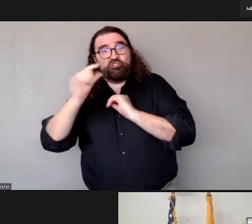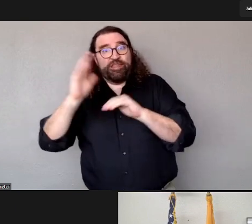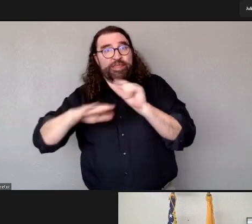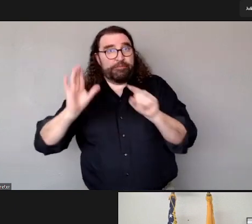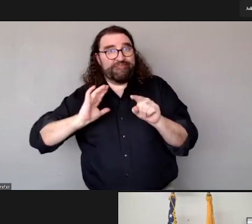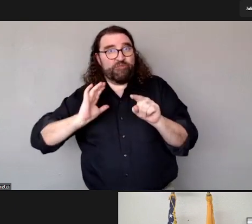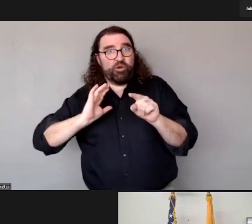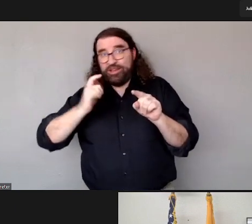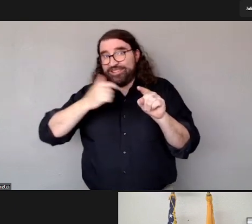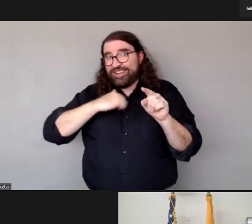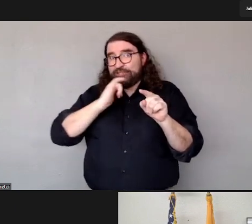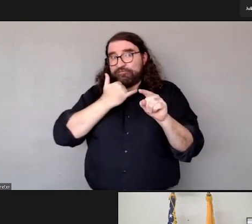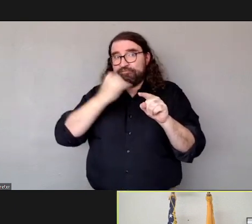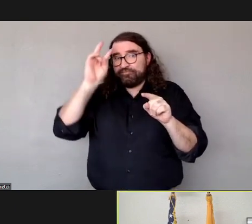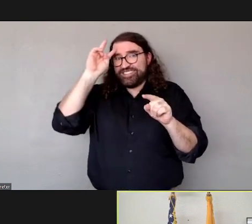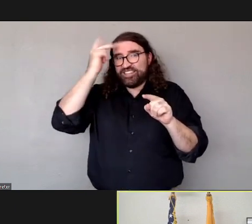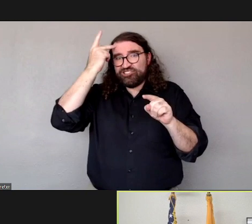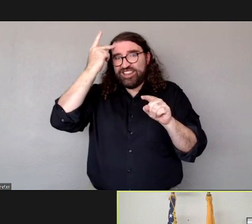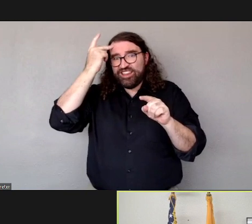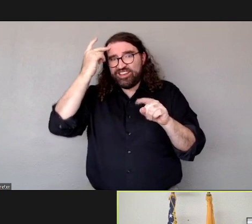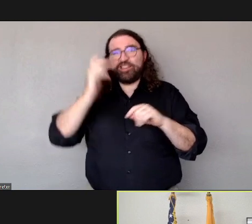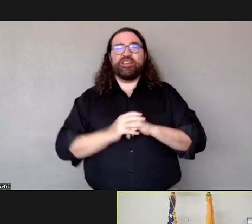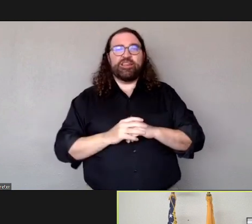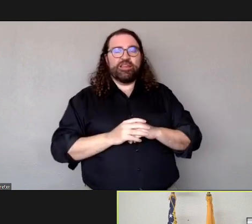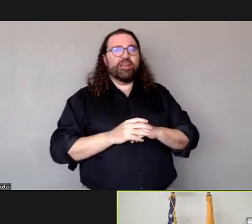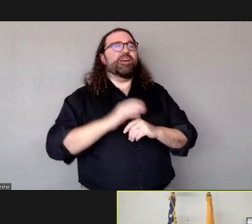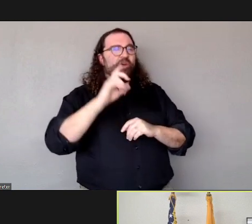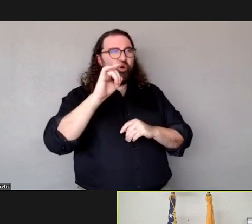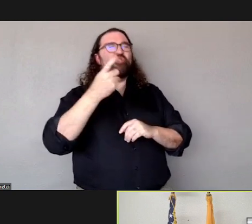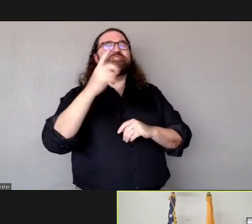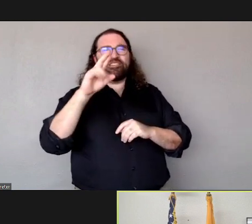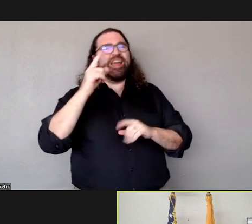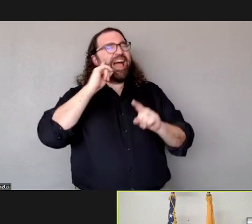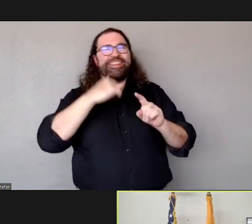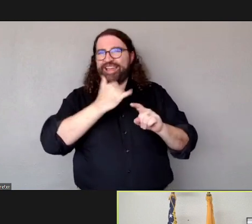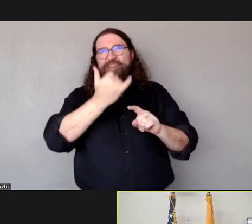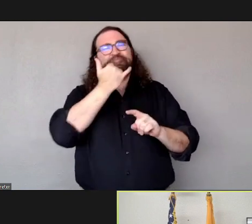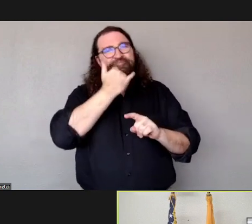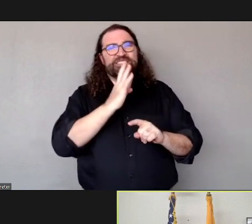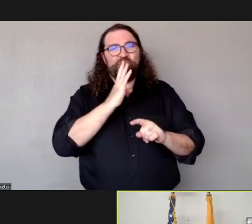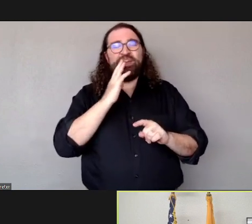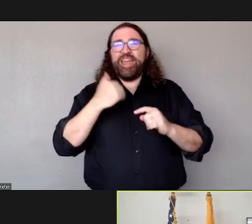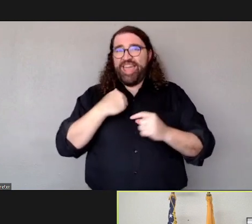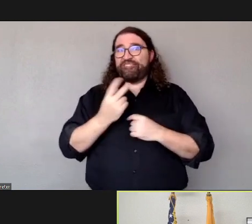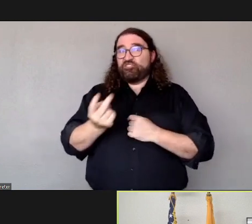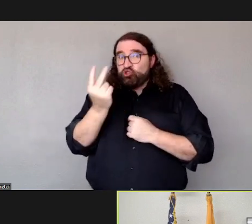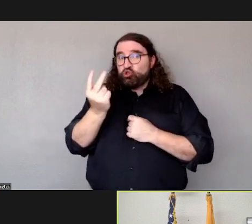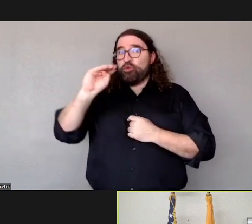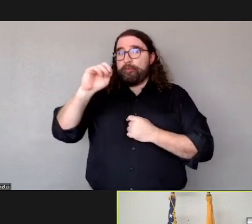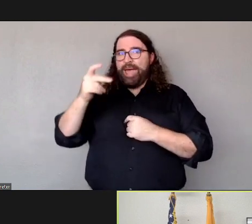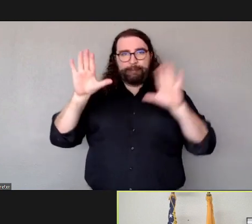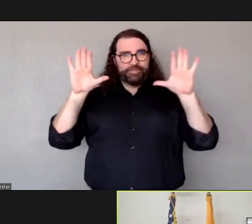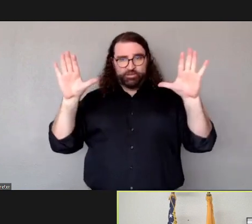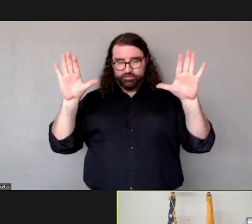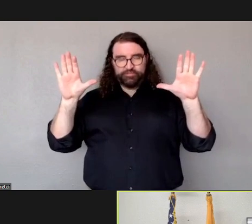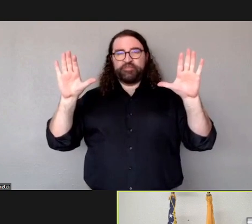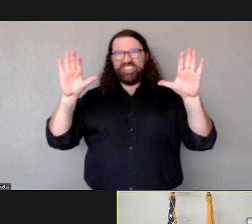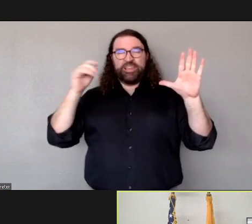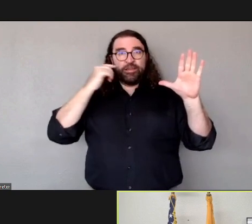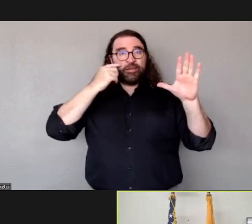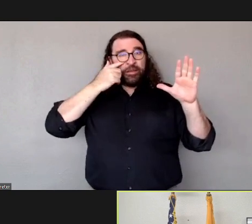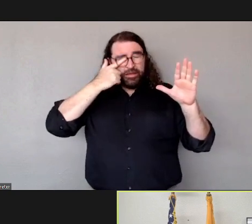if I misunderstood what you were saying. Yeah, I think I misspoke. You know, the map, so there's two maps, as you know, Julia, and the one I look at like